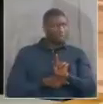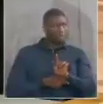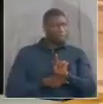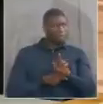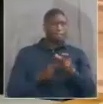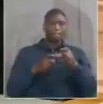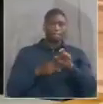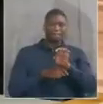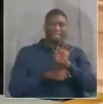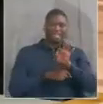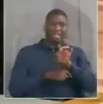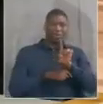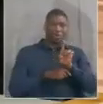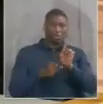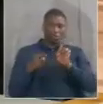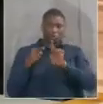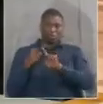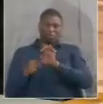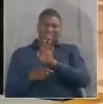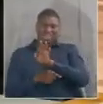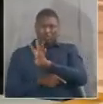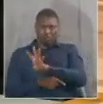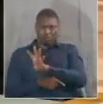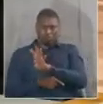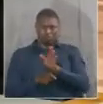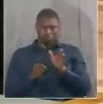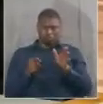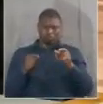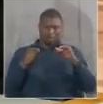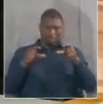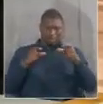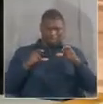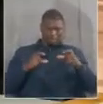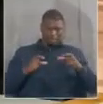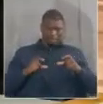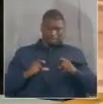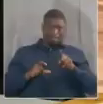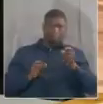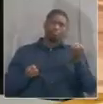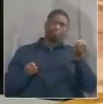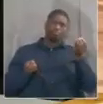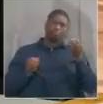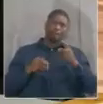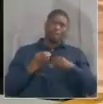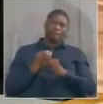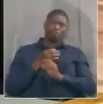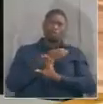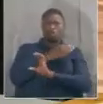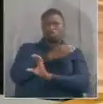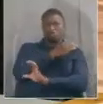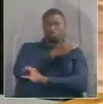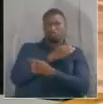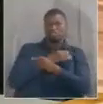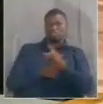to 34, where you speak about the constitution of the